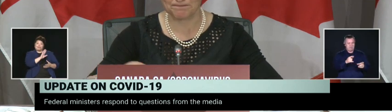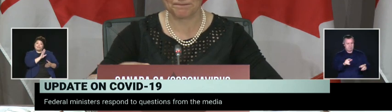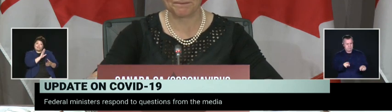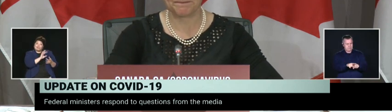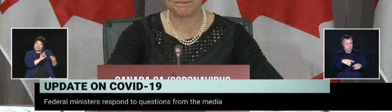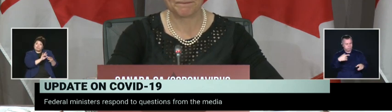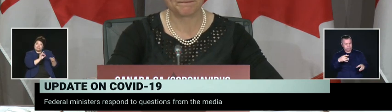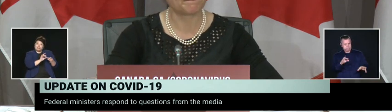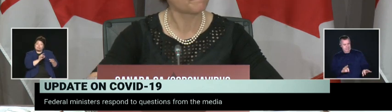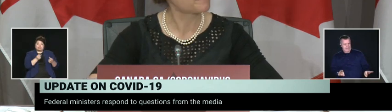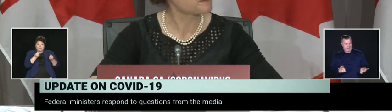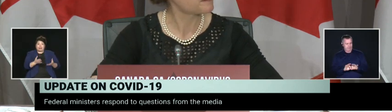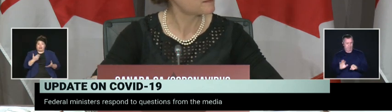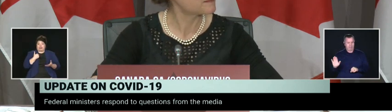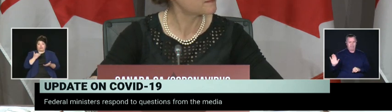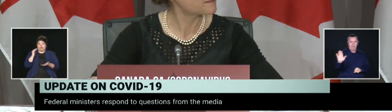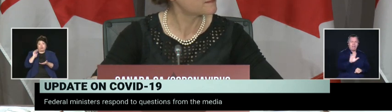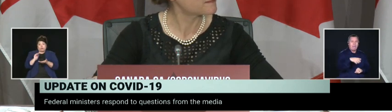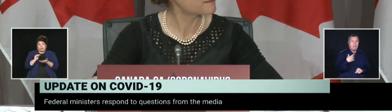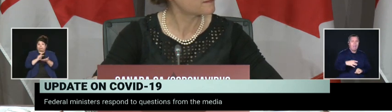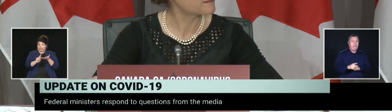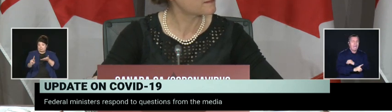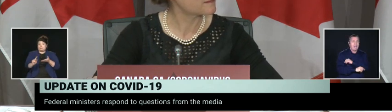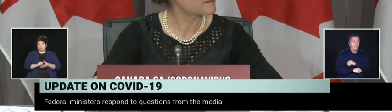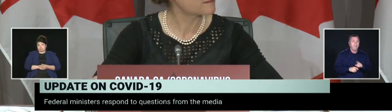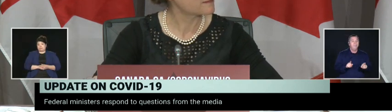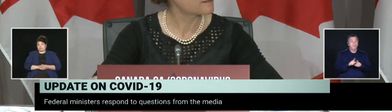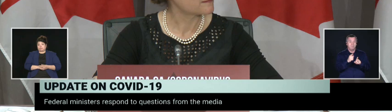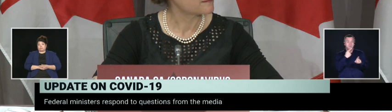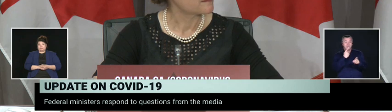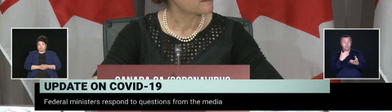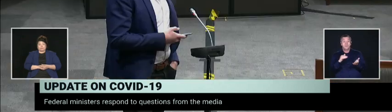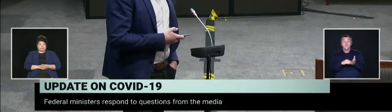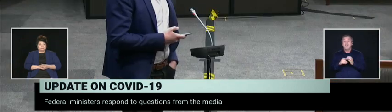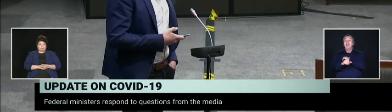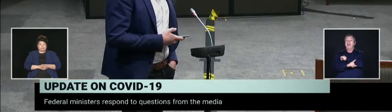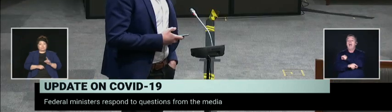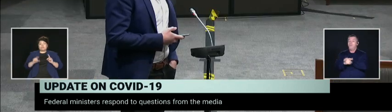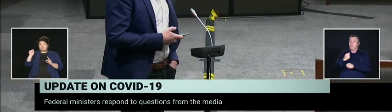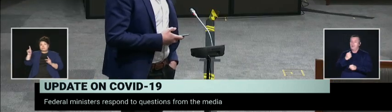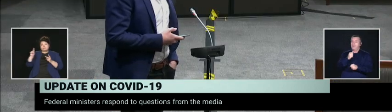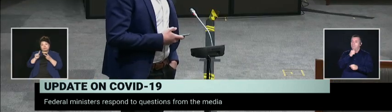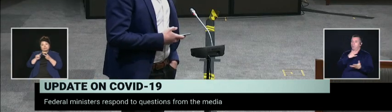money. Moving over to the video of Chief Alan Adam,